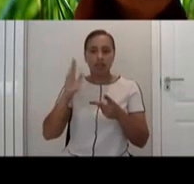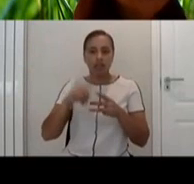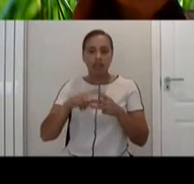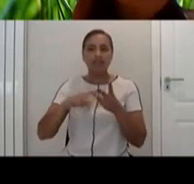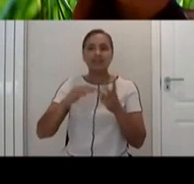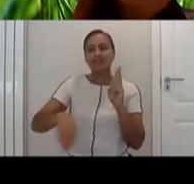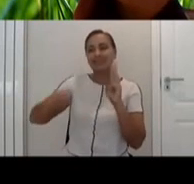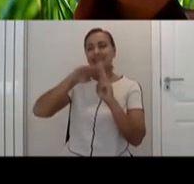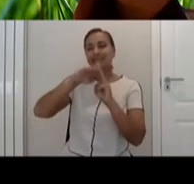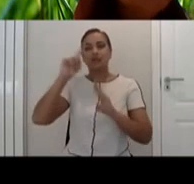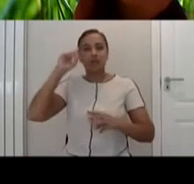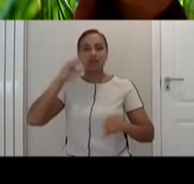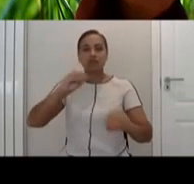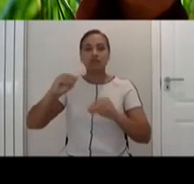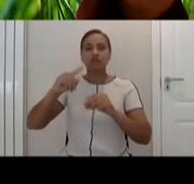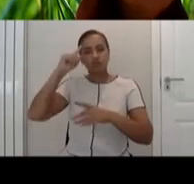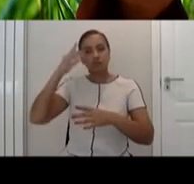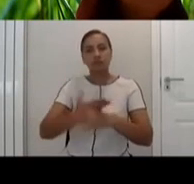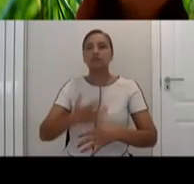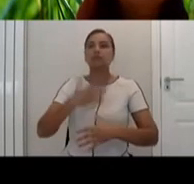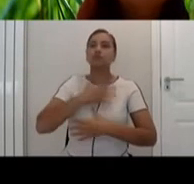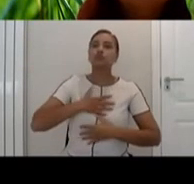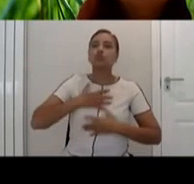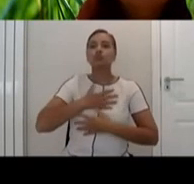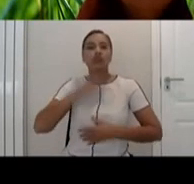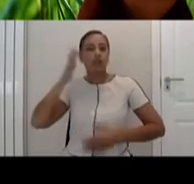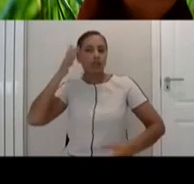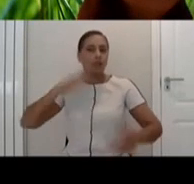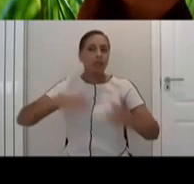educational psychologist for social and emotional mental health.